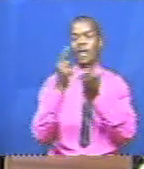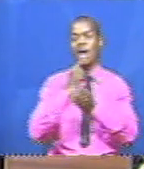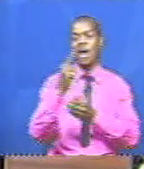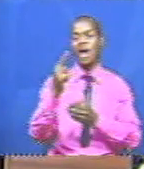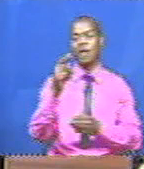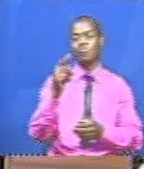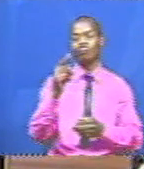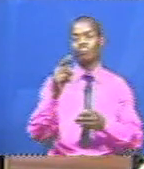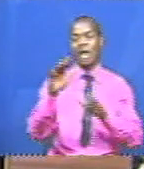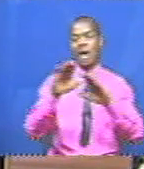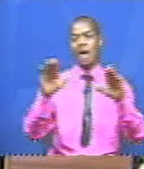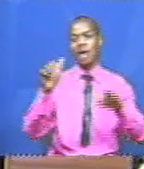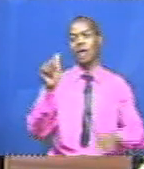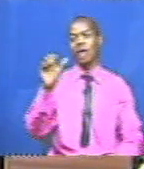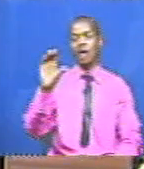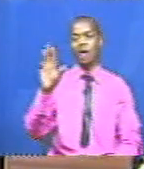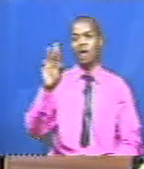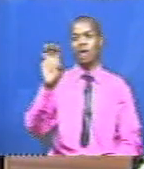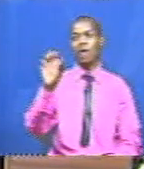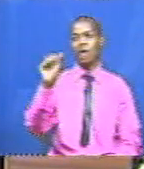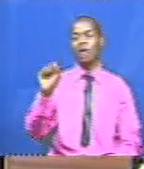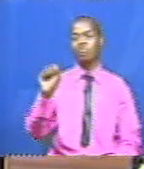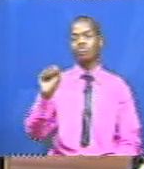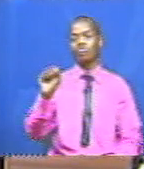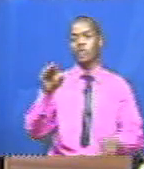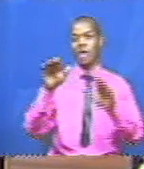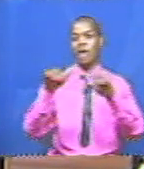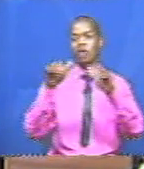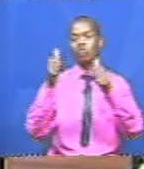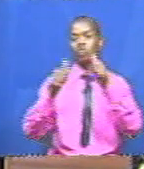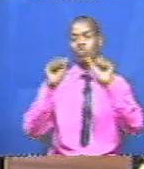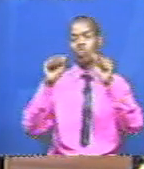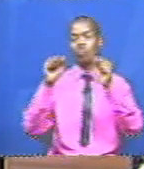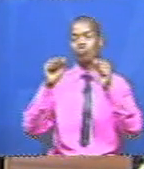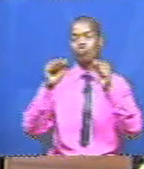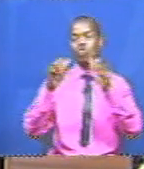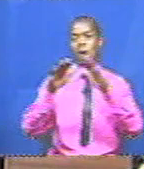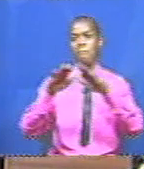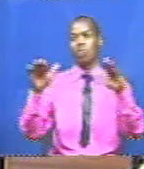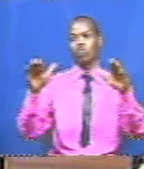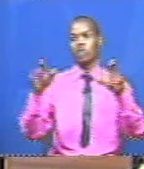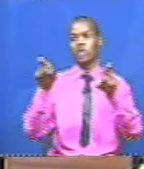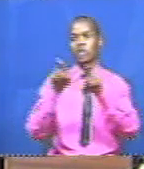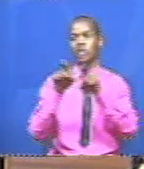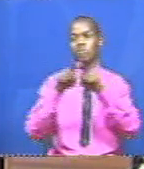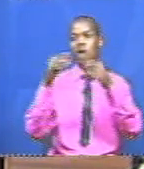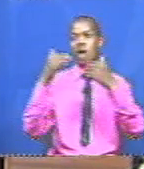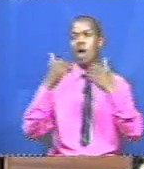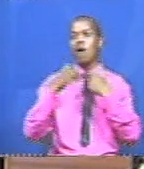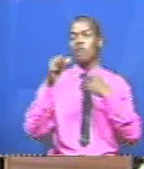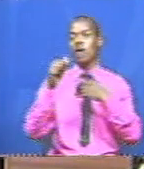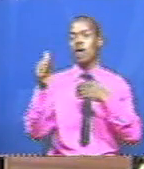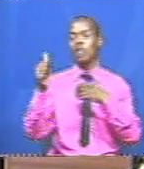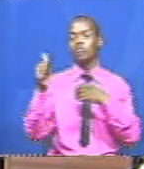of irrigation, and that's to expand. There's another dam being done